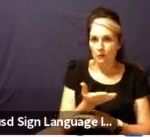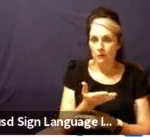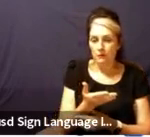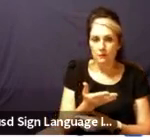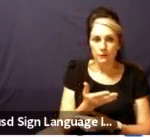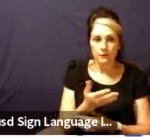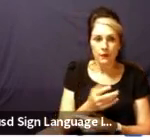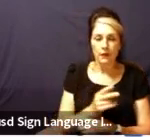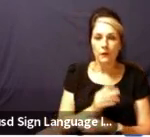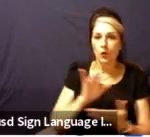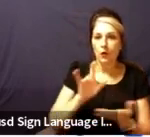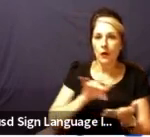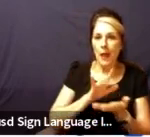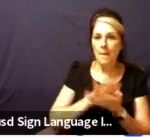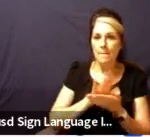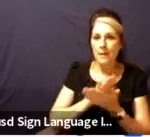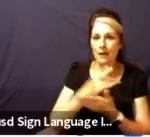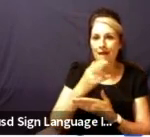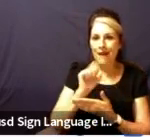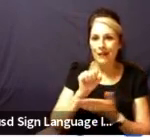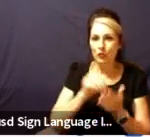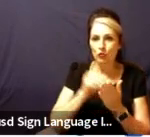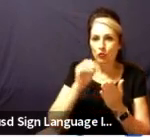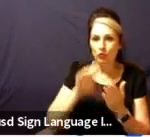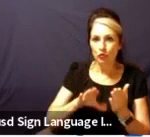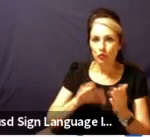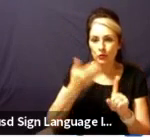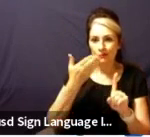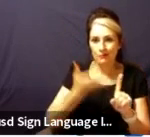a secondary student.